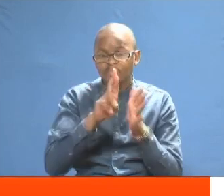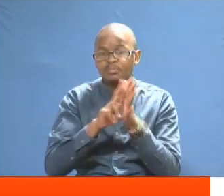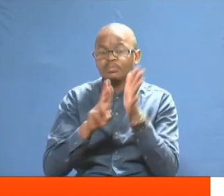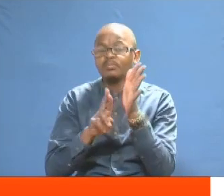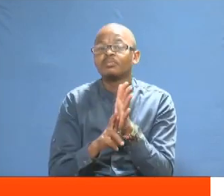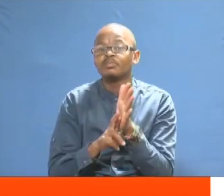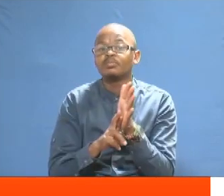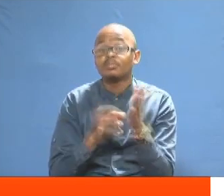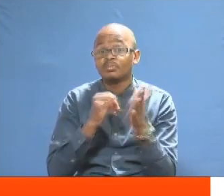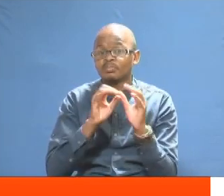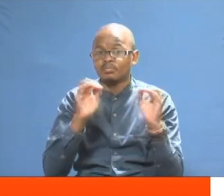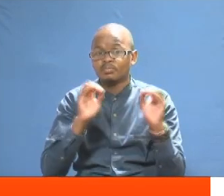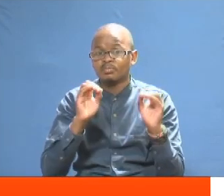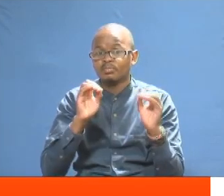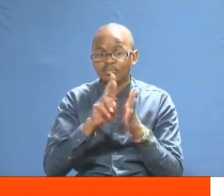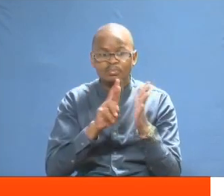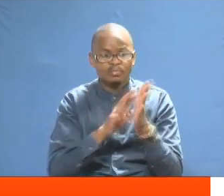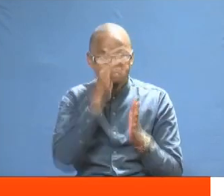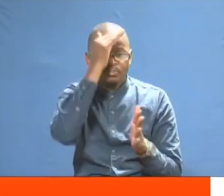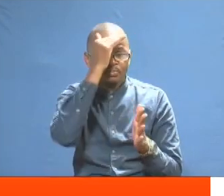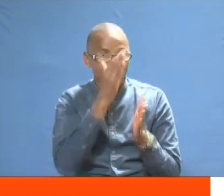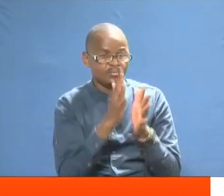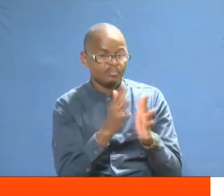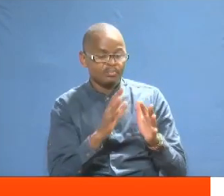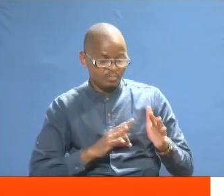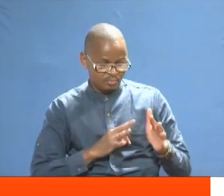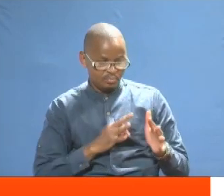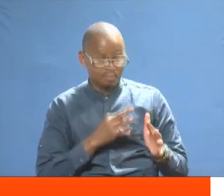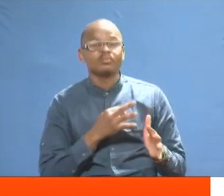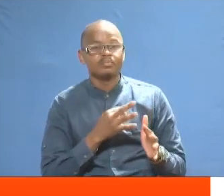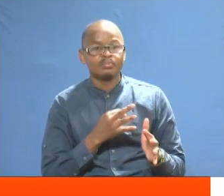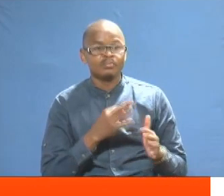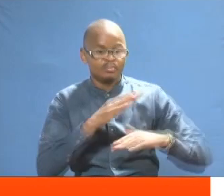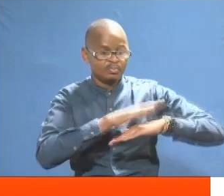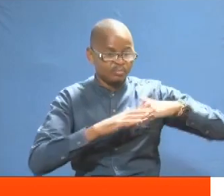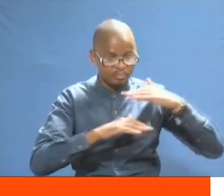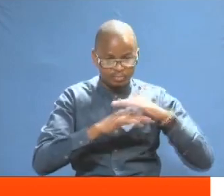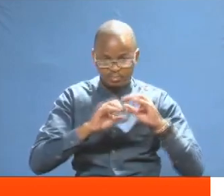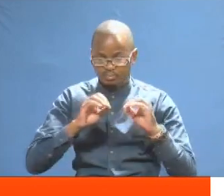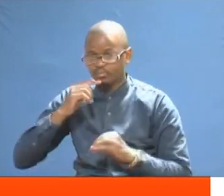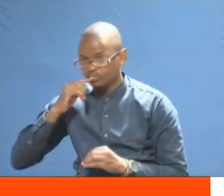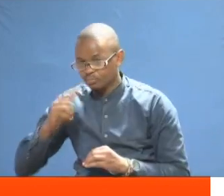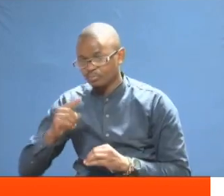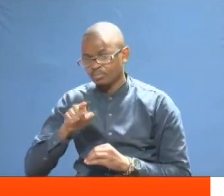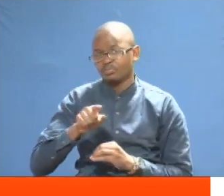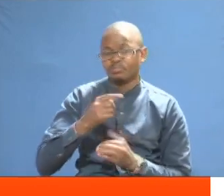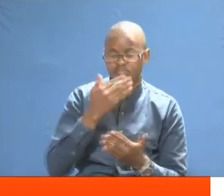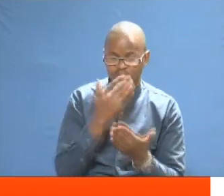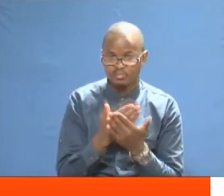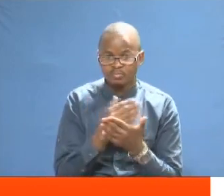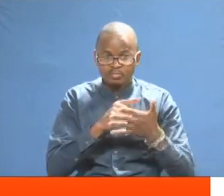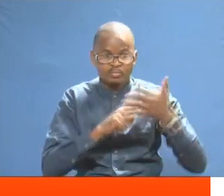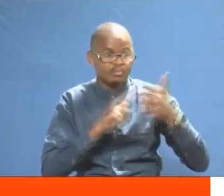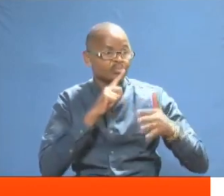so it has not been registered. So why would somebody feel uncomfortable, would want to say, just confirm?